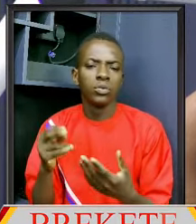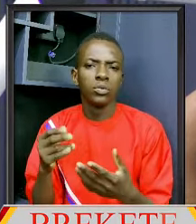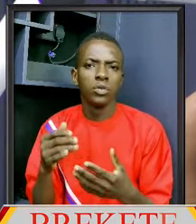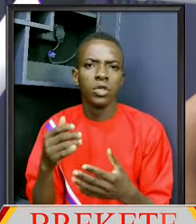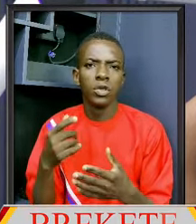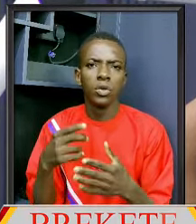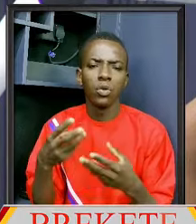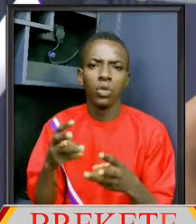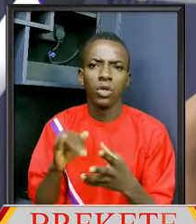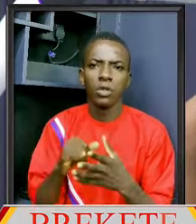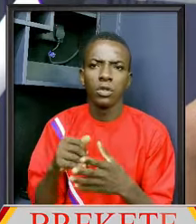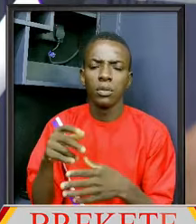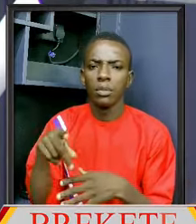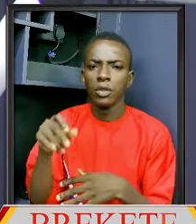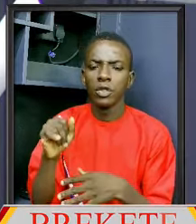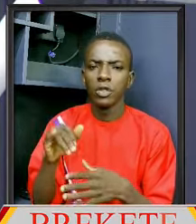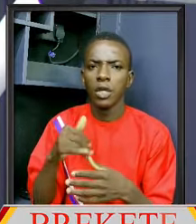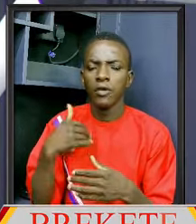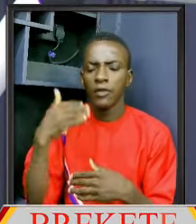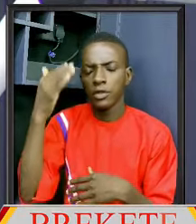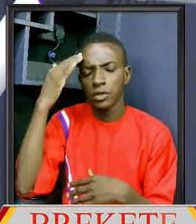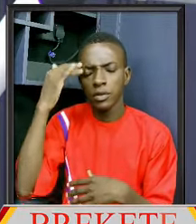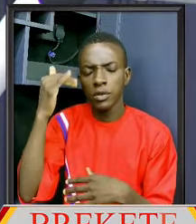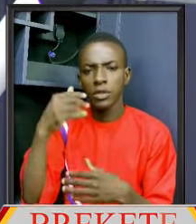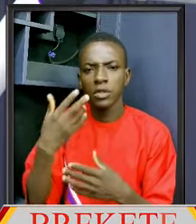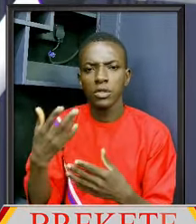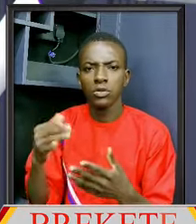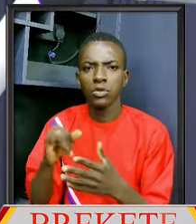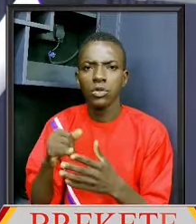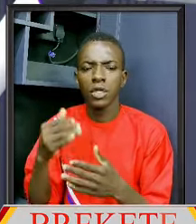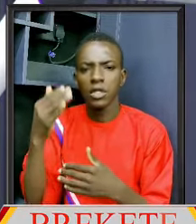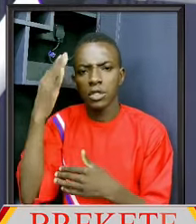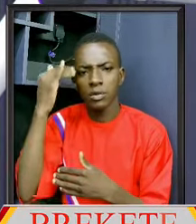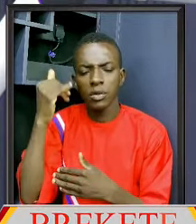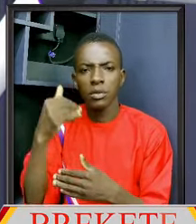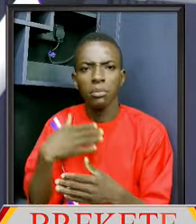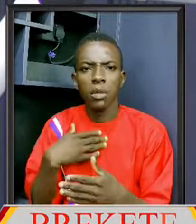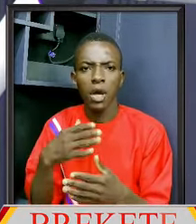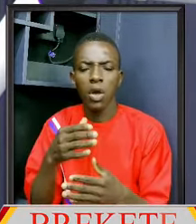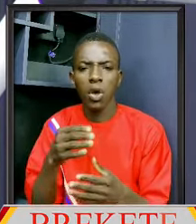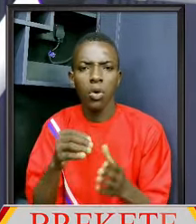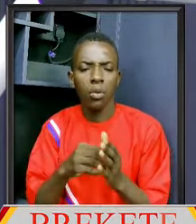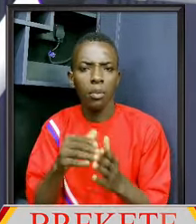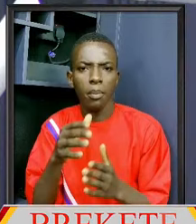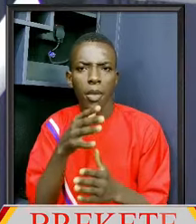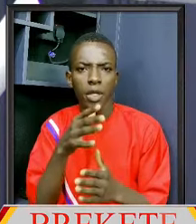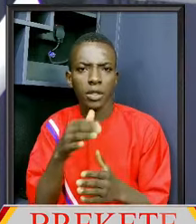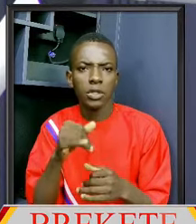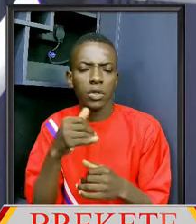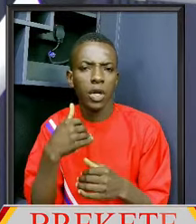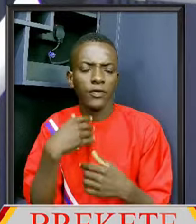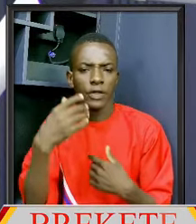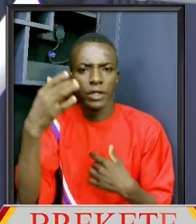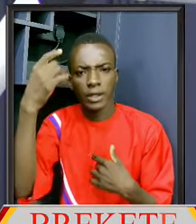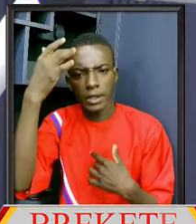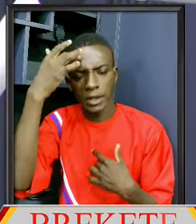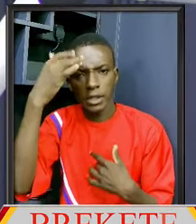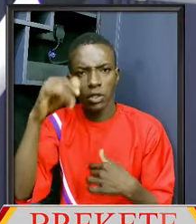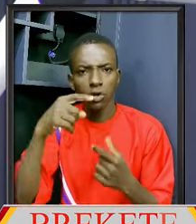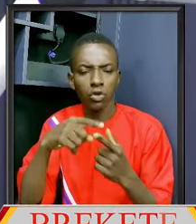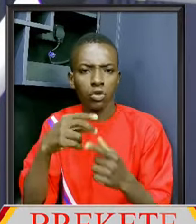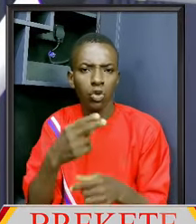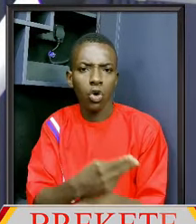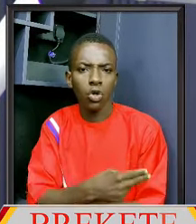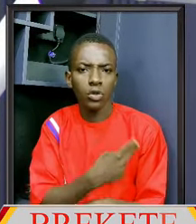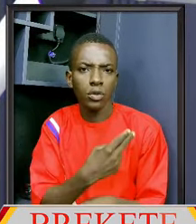Which Windows did they run? Because like the way Ogapat said he has experience, this too is an experience my own mother went to. She was having headache. She went